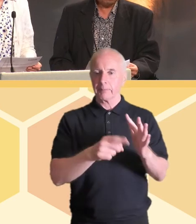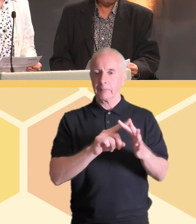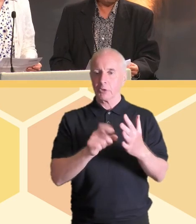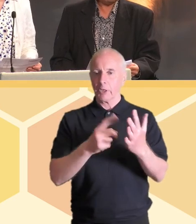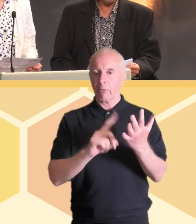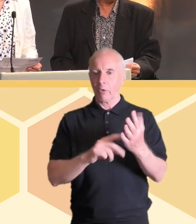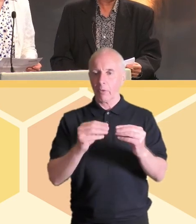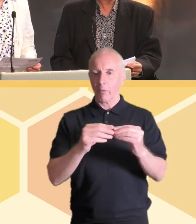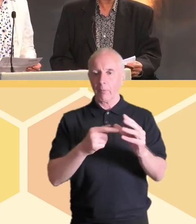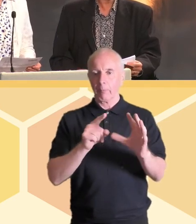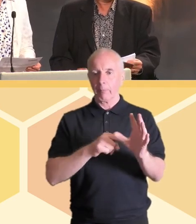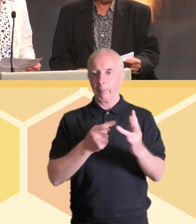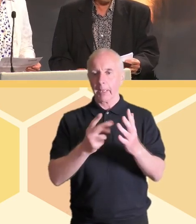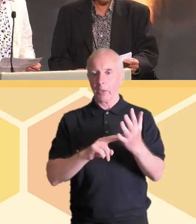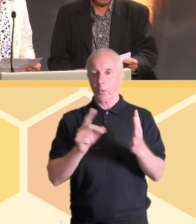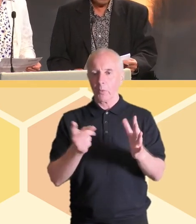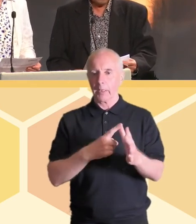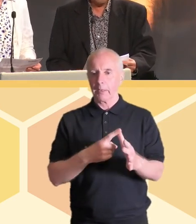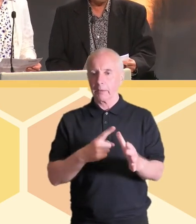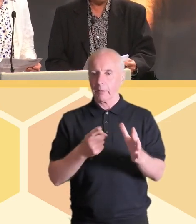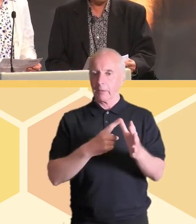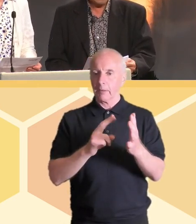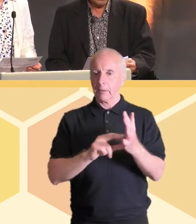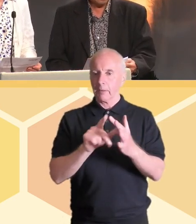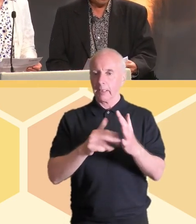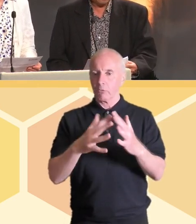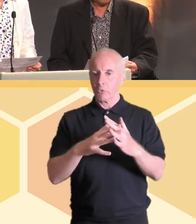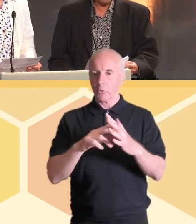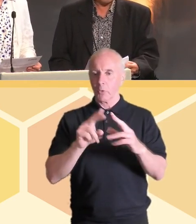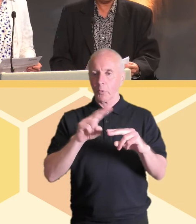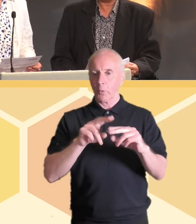Bayona, the Reverend Andrew Fitchett,